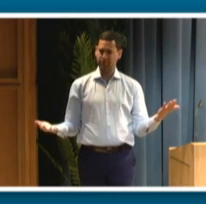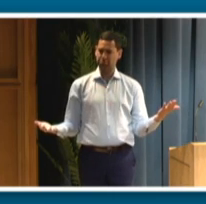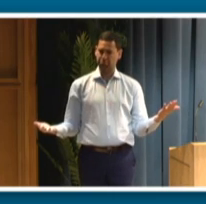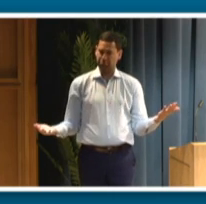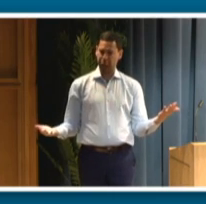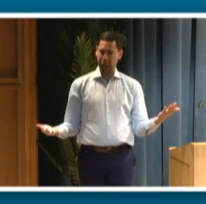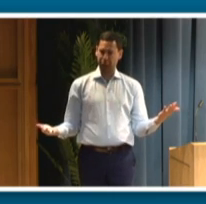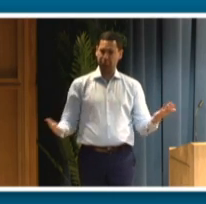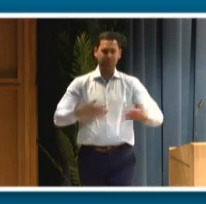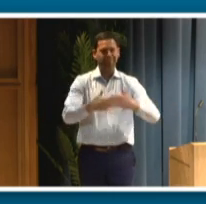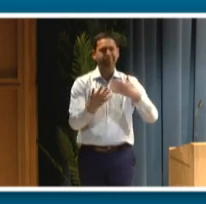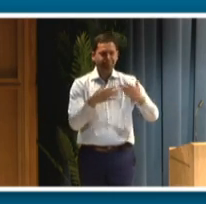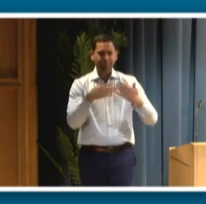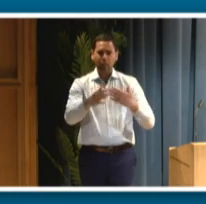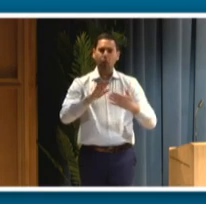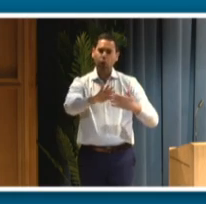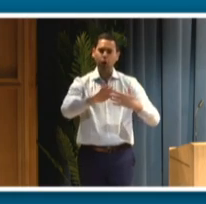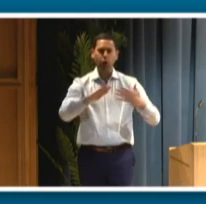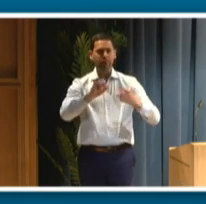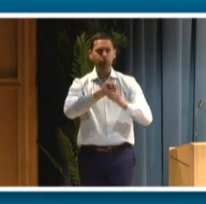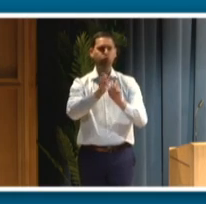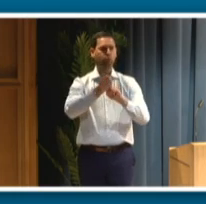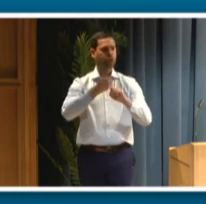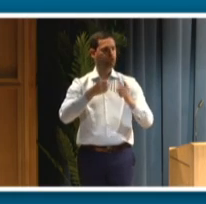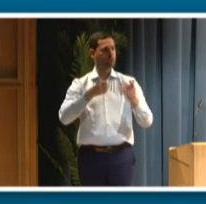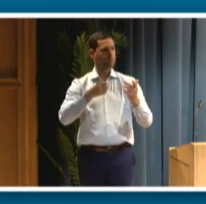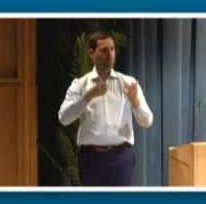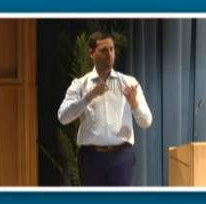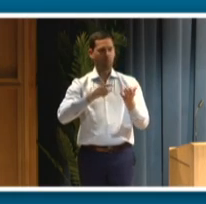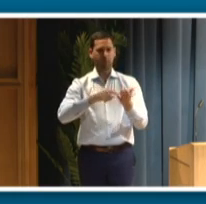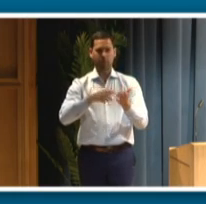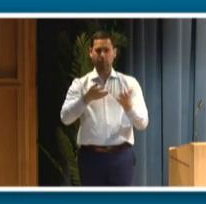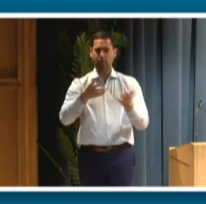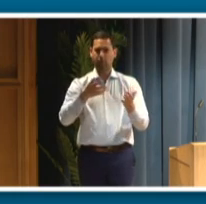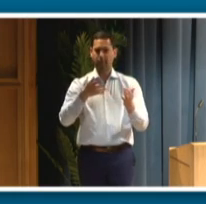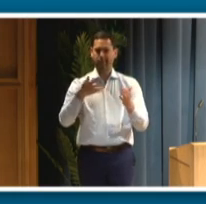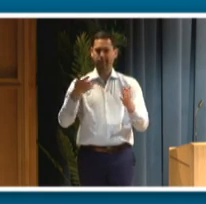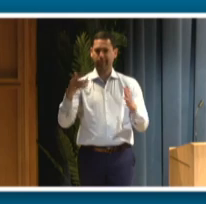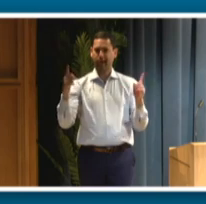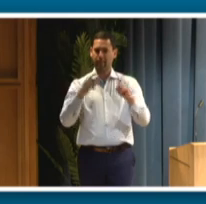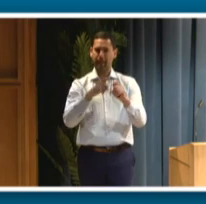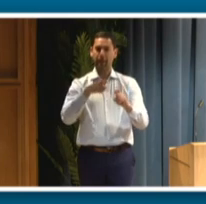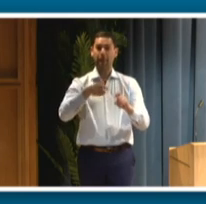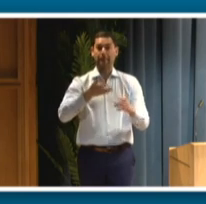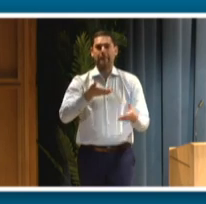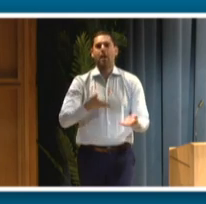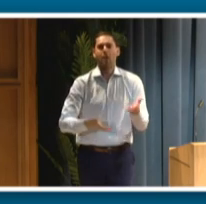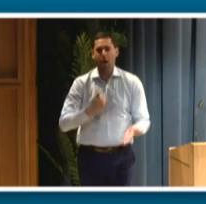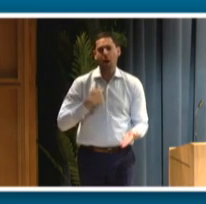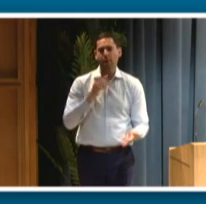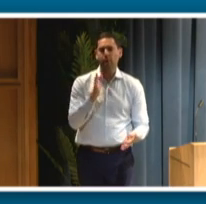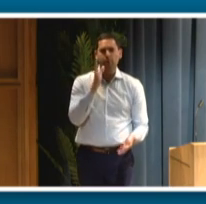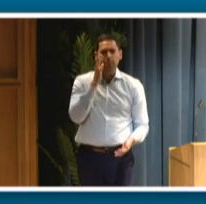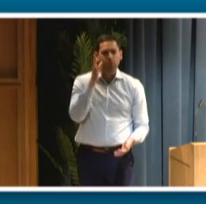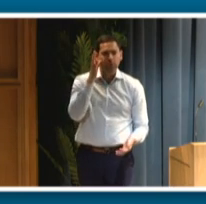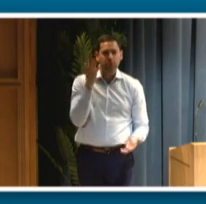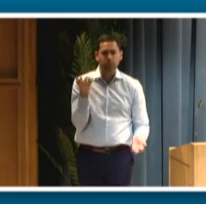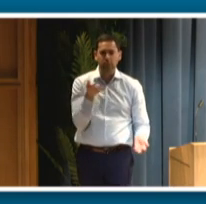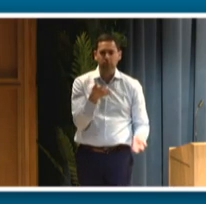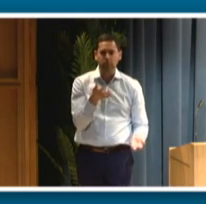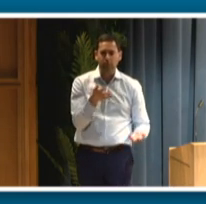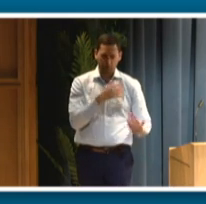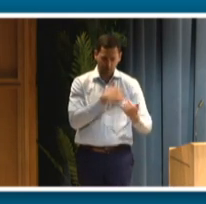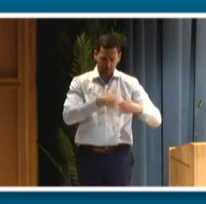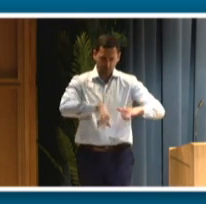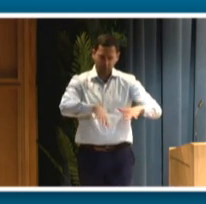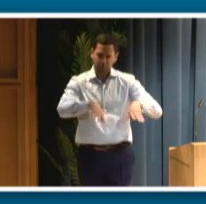the complications that one might have, and I use might, you know, one might have with their parents. That ain't got nothing to do with these babies, right? I can't